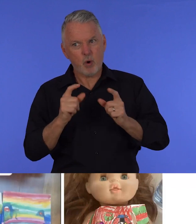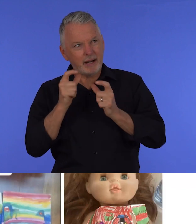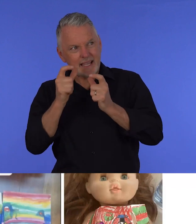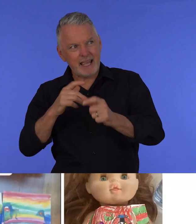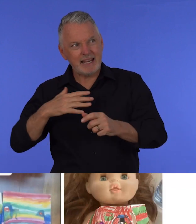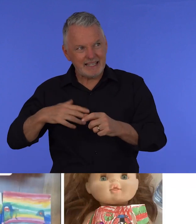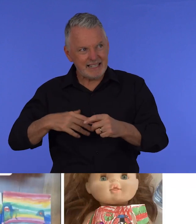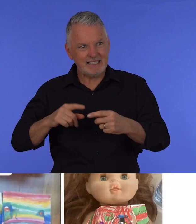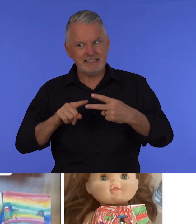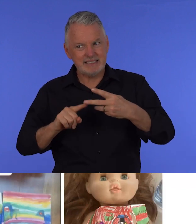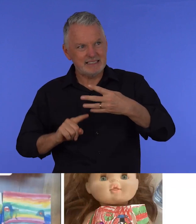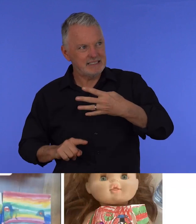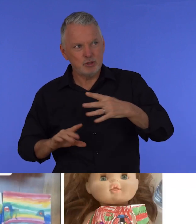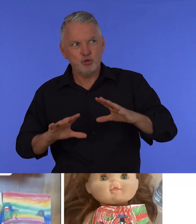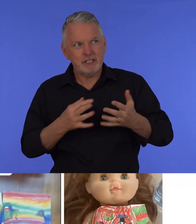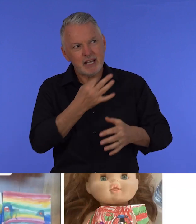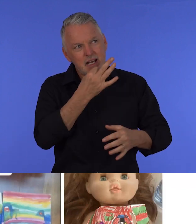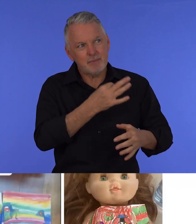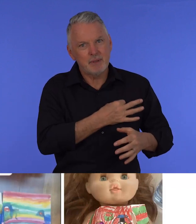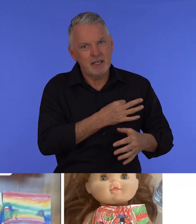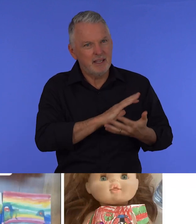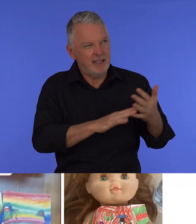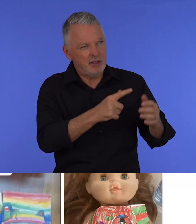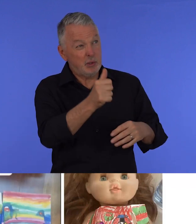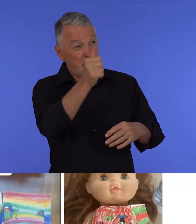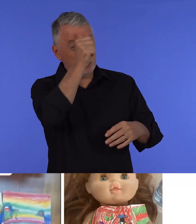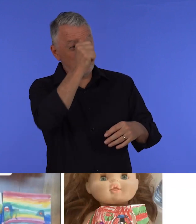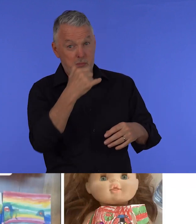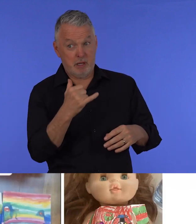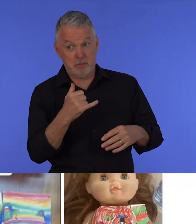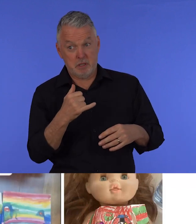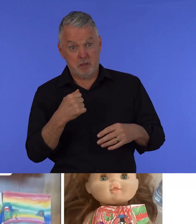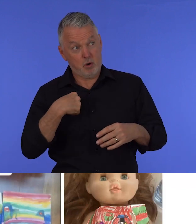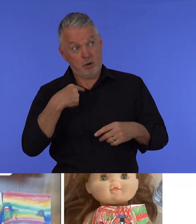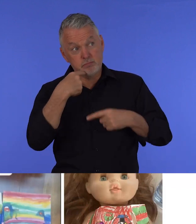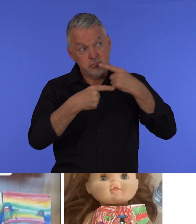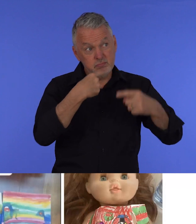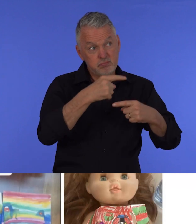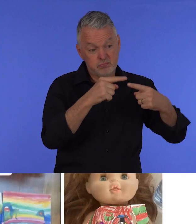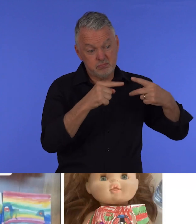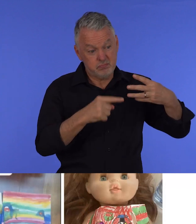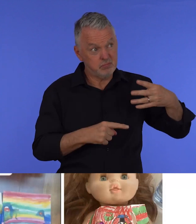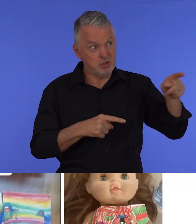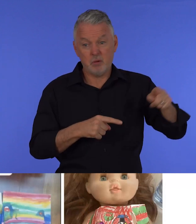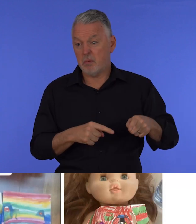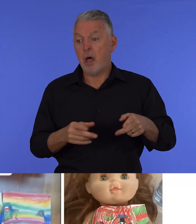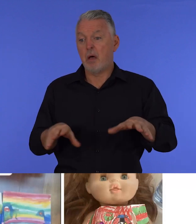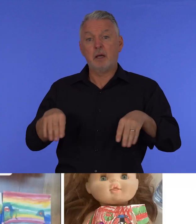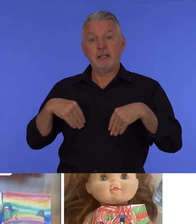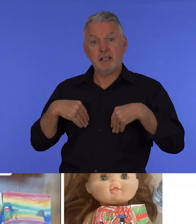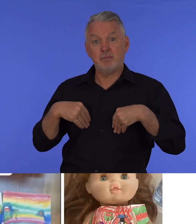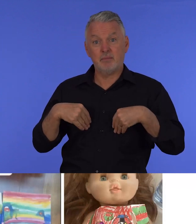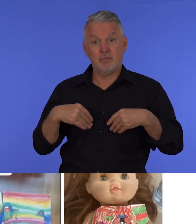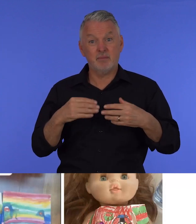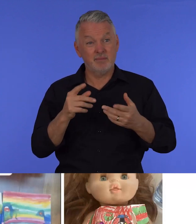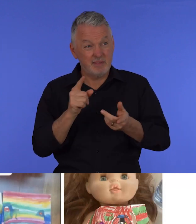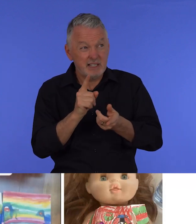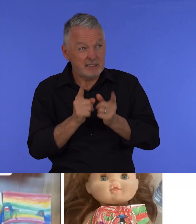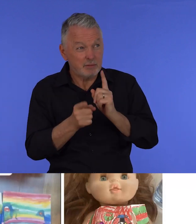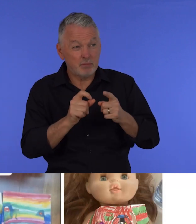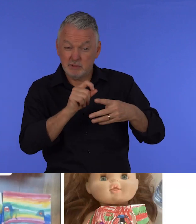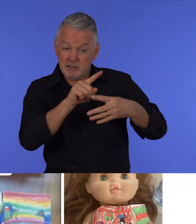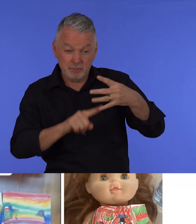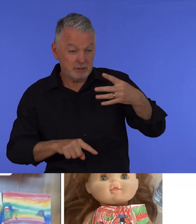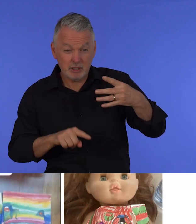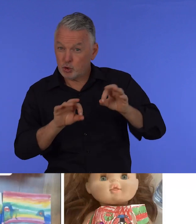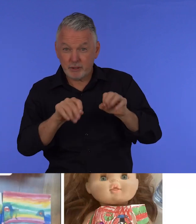that, because, you haven't really asked me about what my daughter's care needs are or support needs are, or, how that she might present. And I just sort of educated her